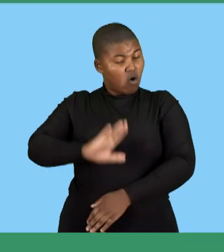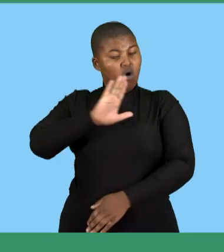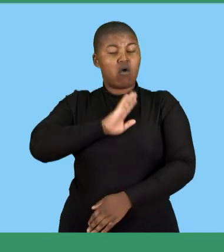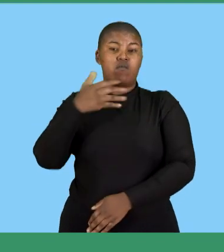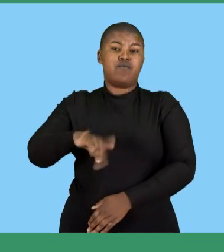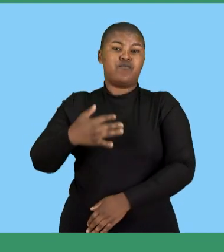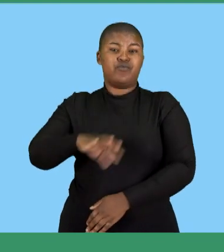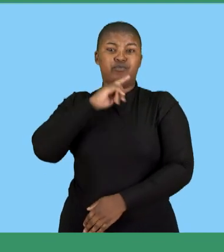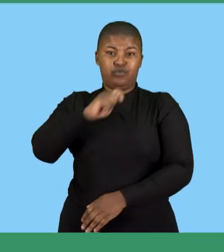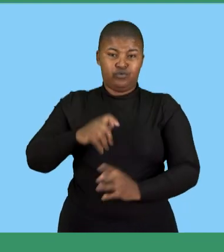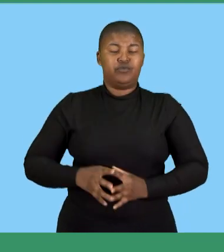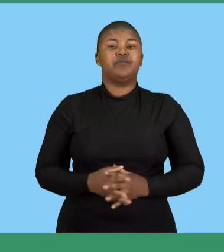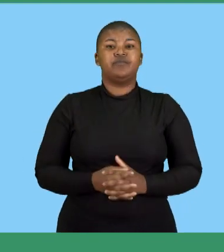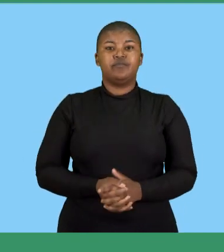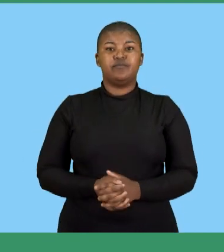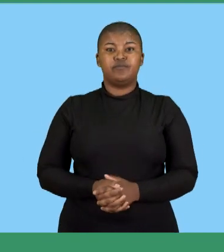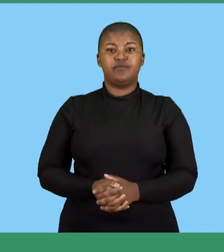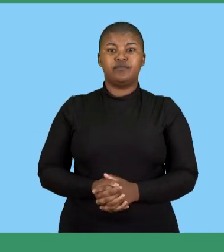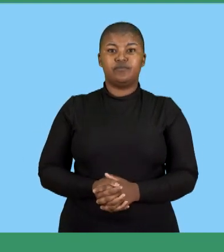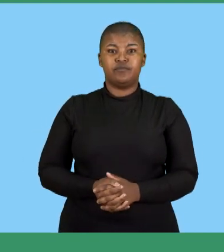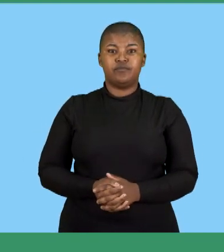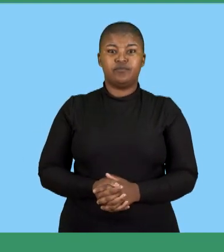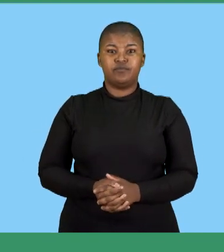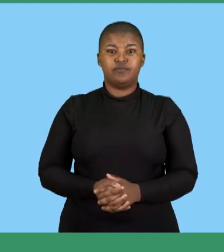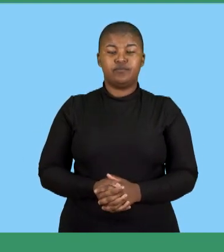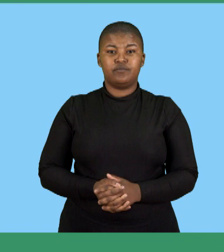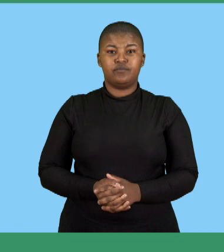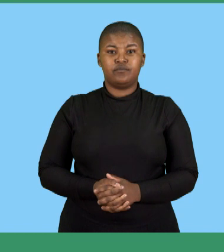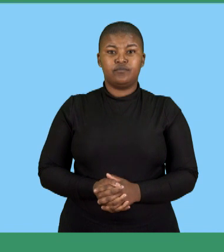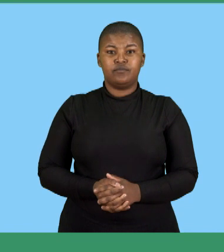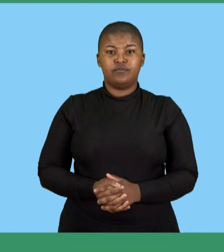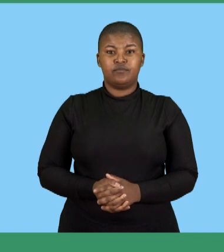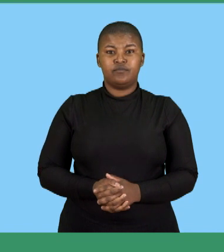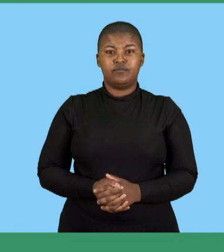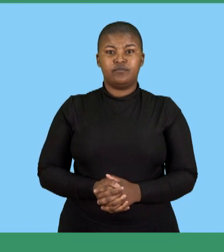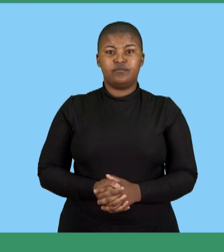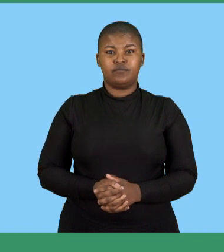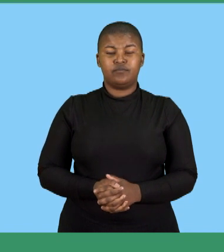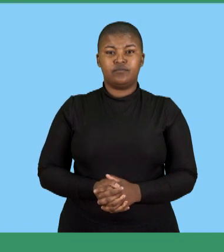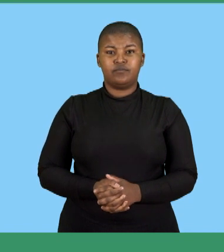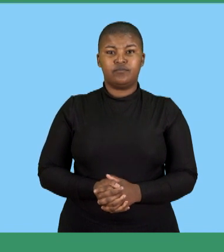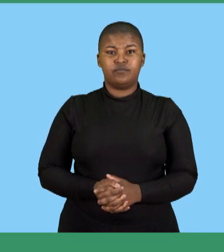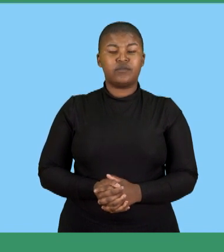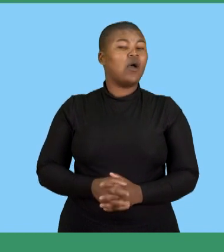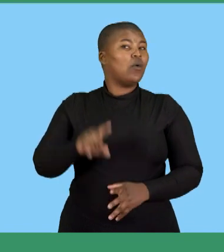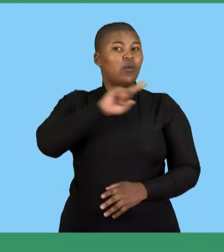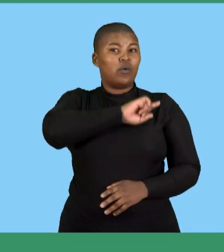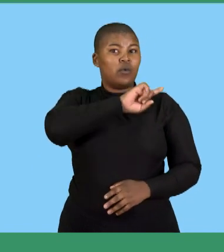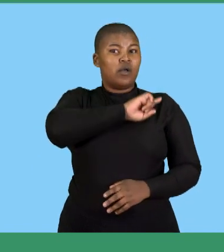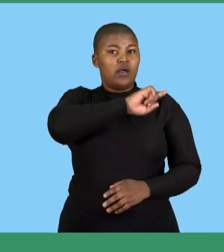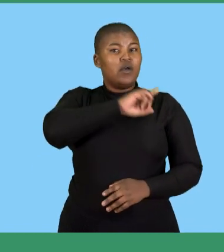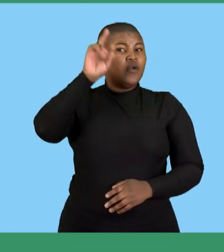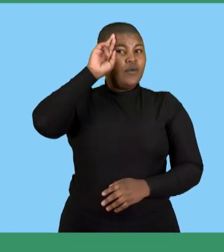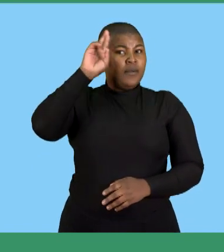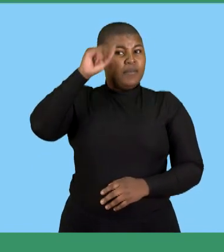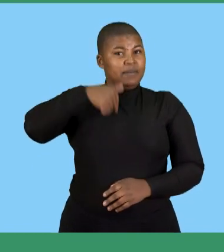that they have now a confident presentation on the day of the presentation. Because remember, I